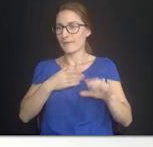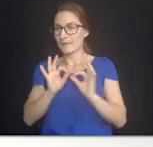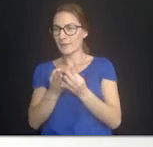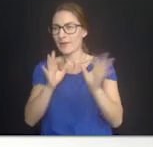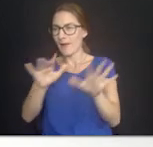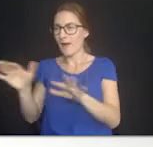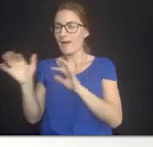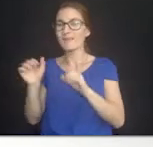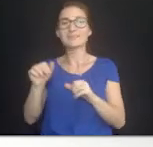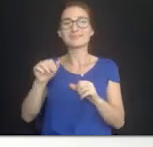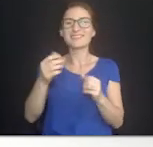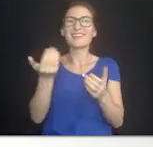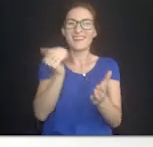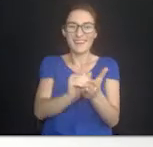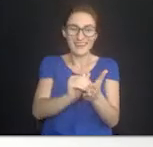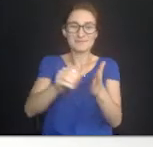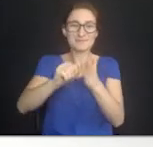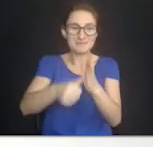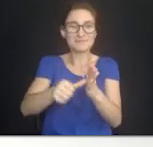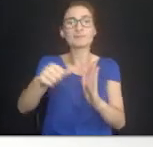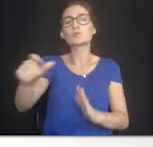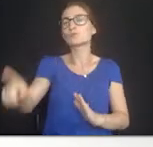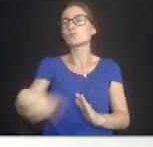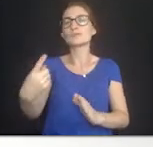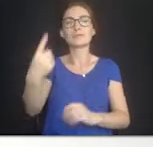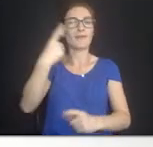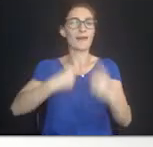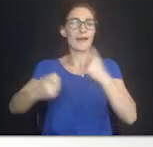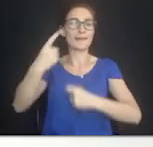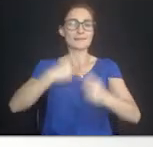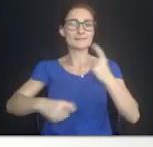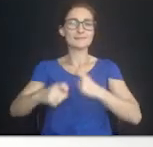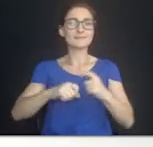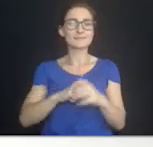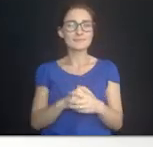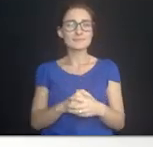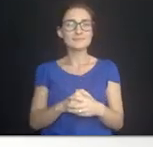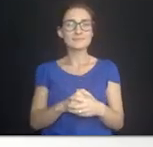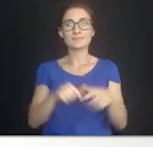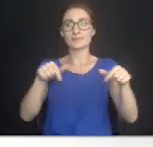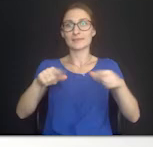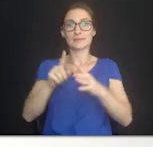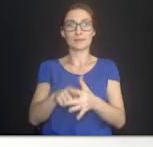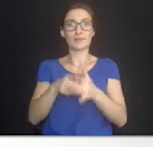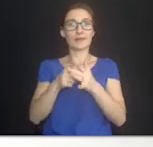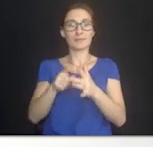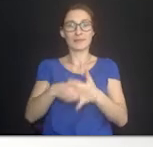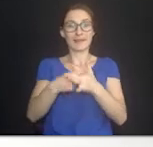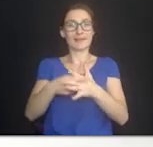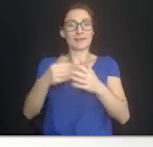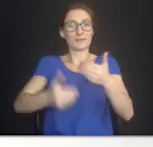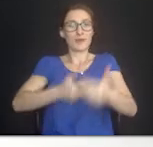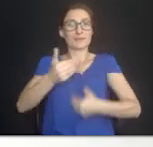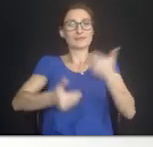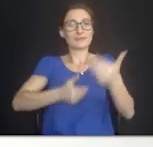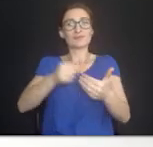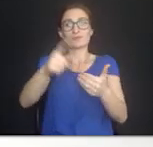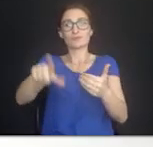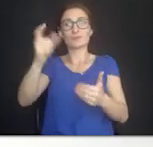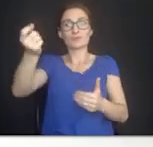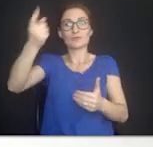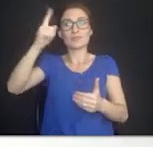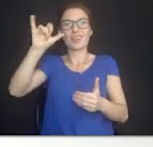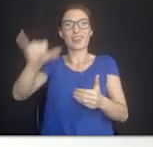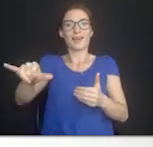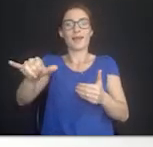again, please ask questions. This is the beginning of a process for people to really understand the spider web